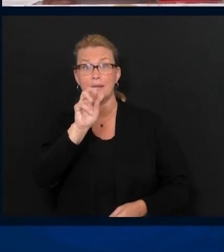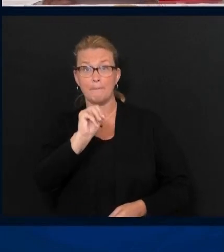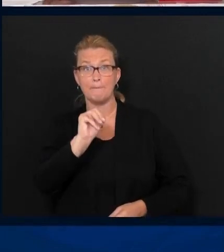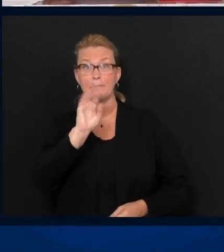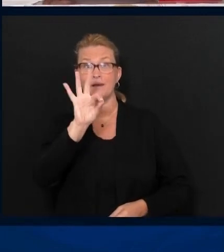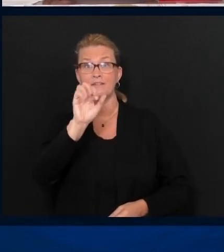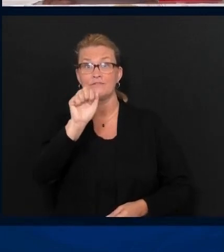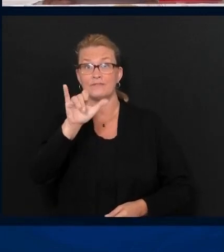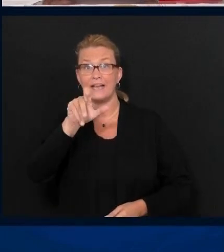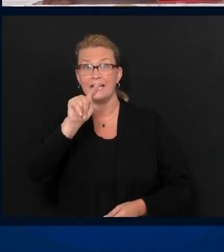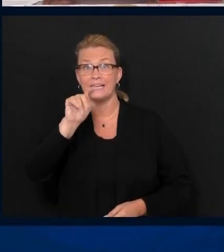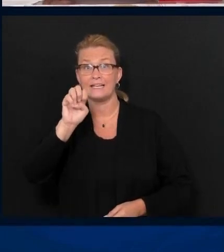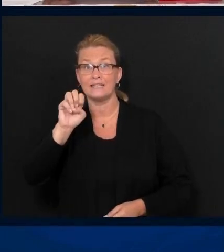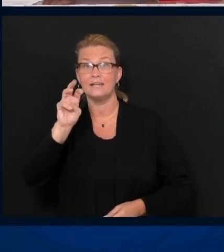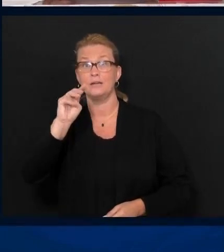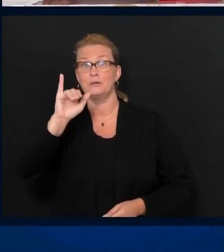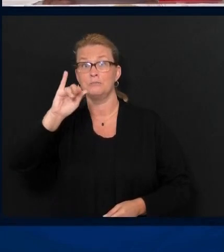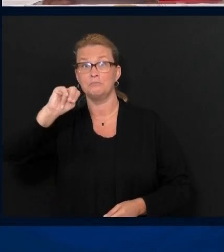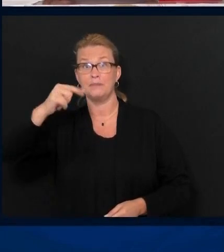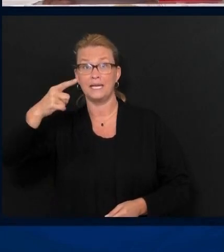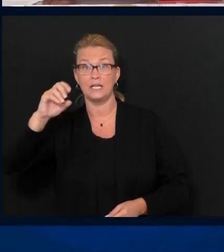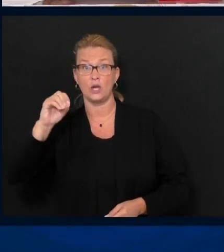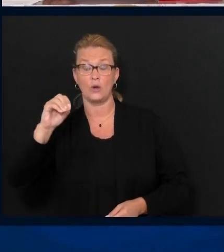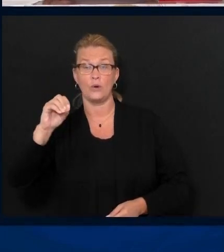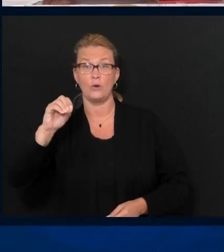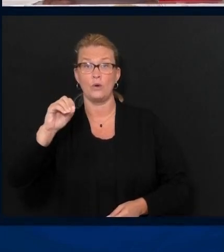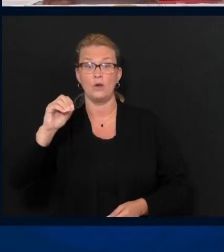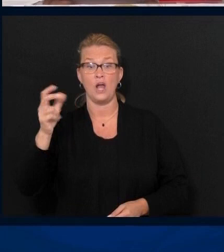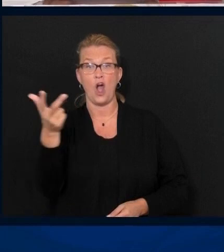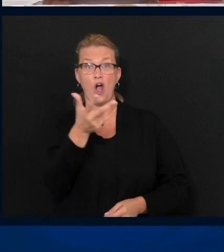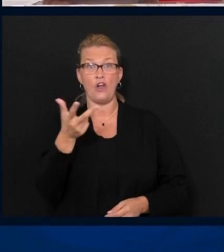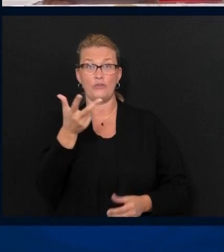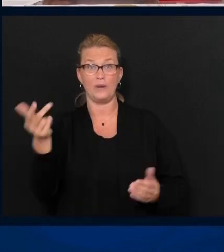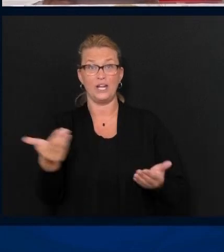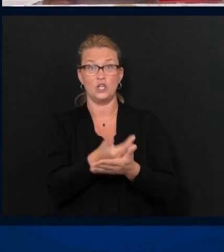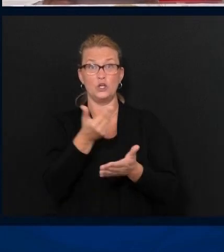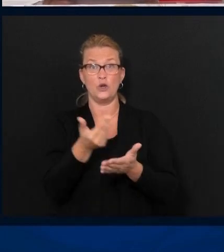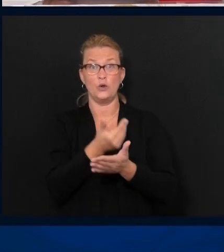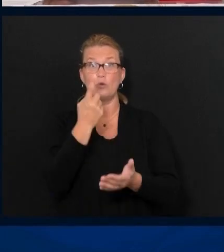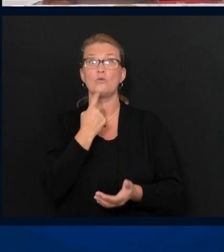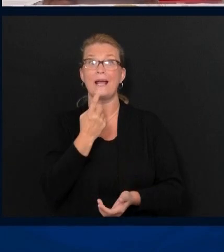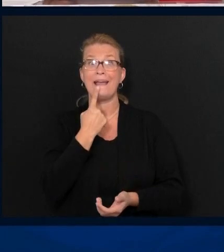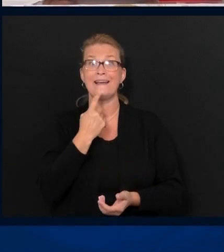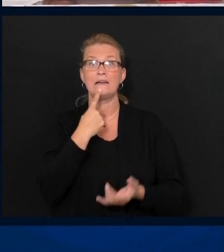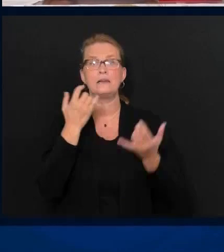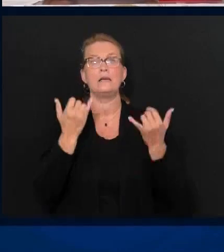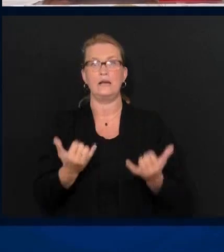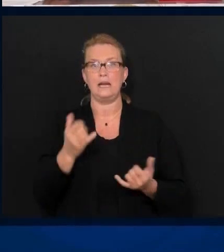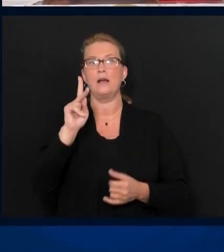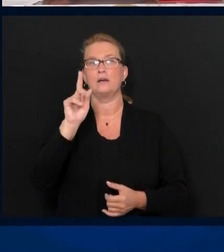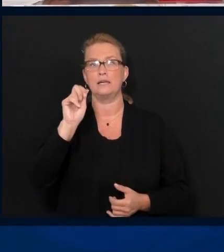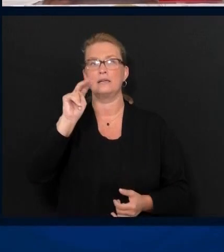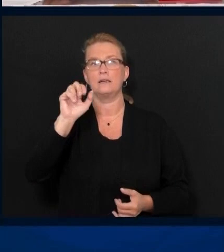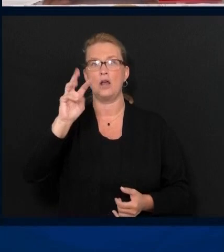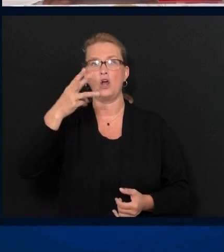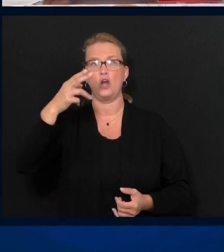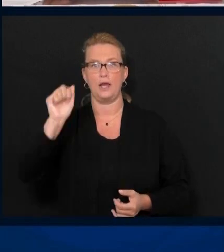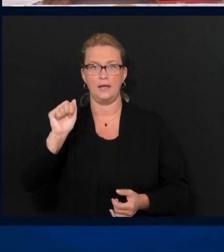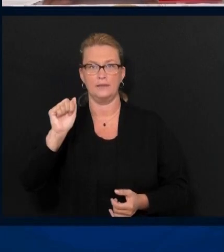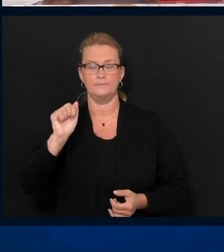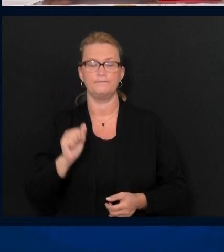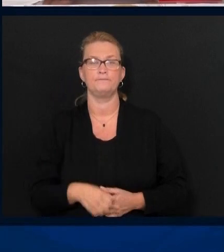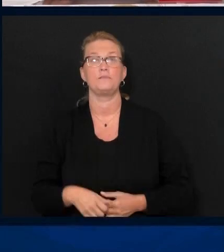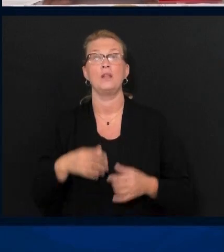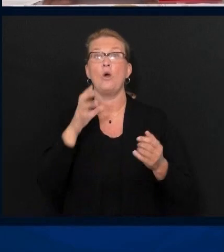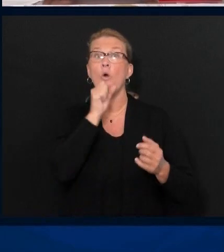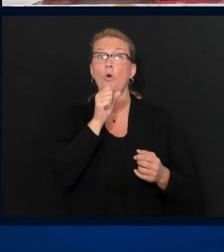Fayette, Mingo, all 3 are new to go red, and Kanawha. In the orange, we have dropped